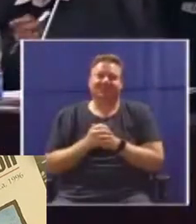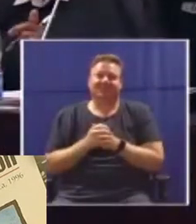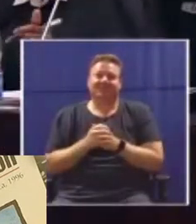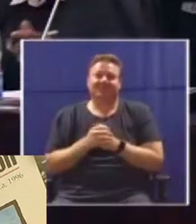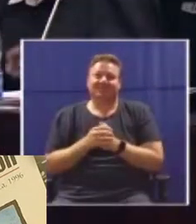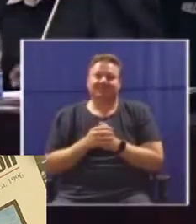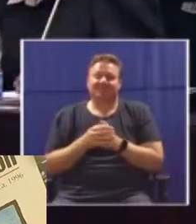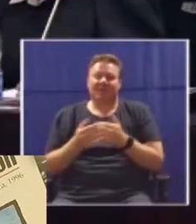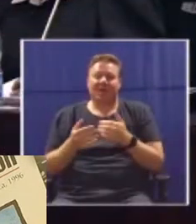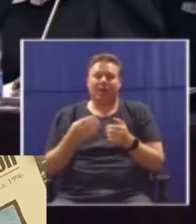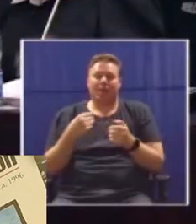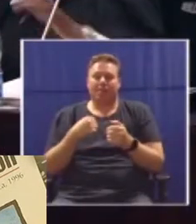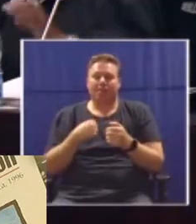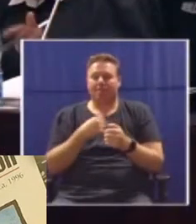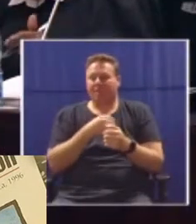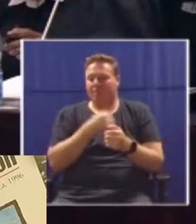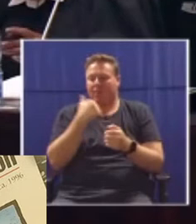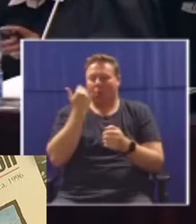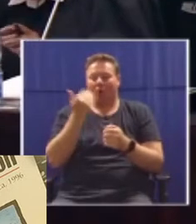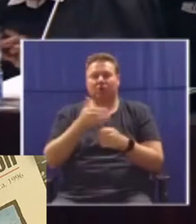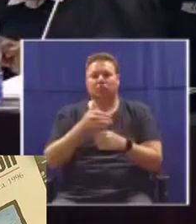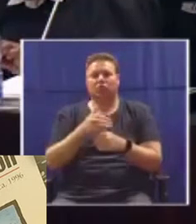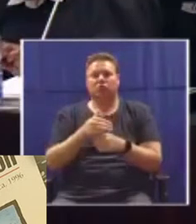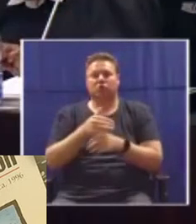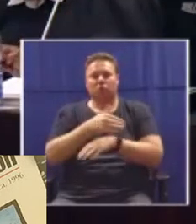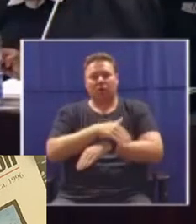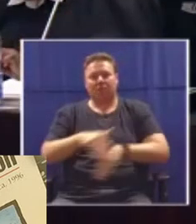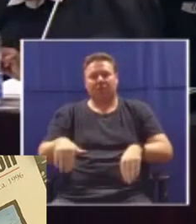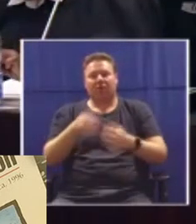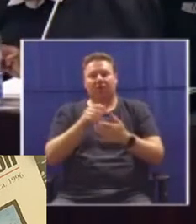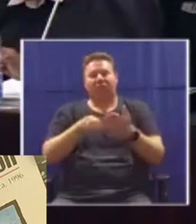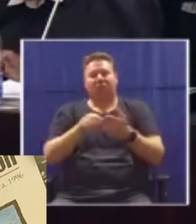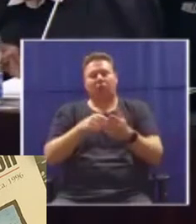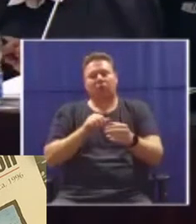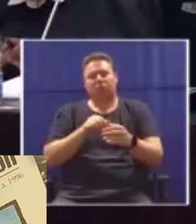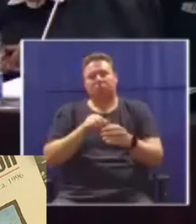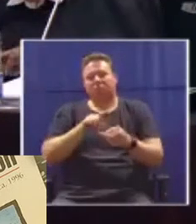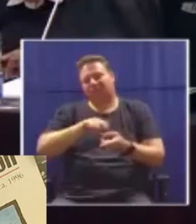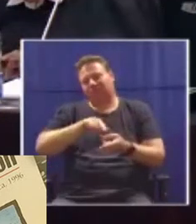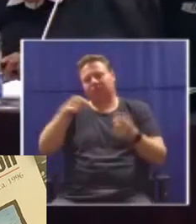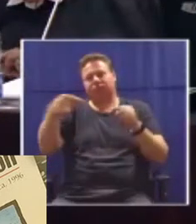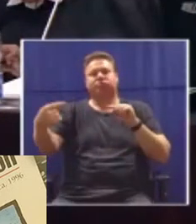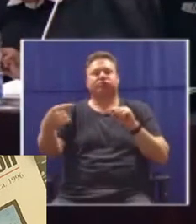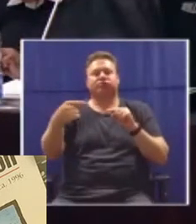Is there a member that wishes to abstain or vote differently to their party?